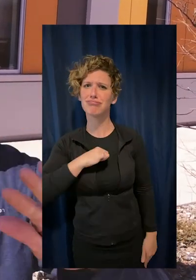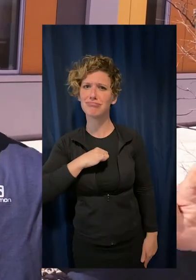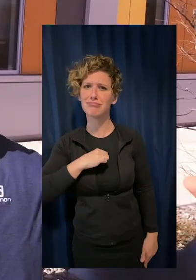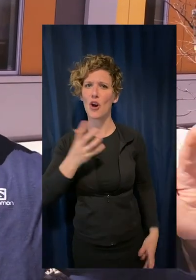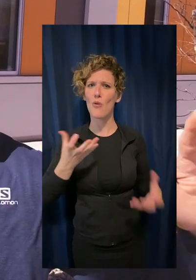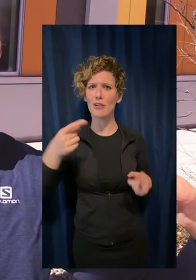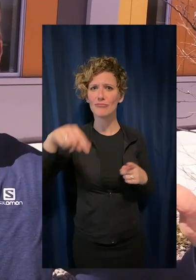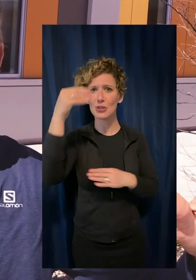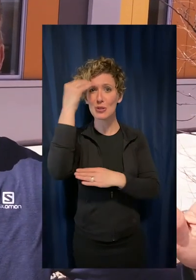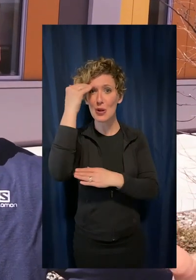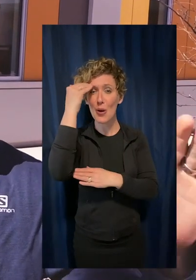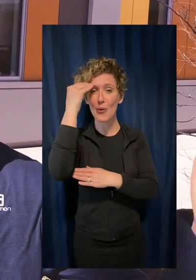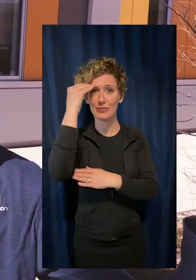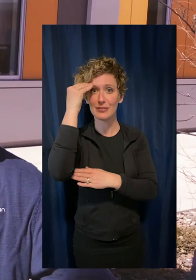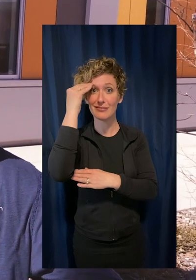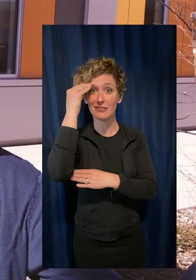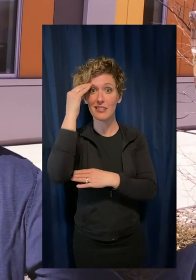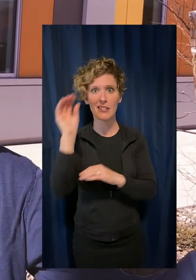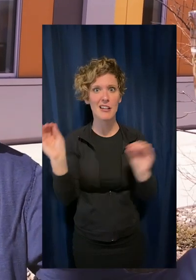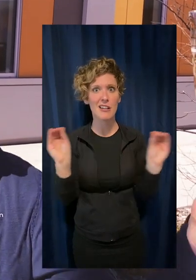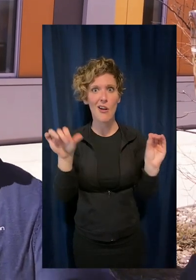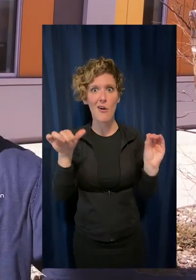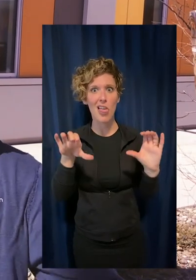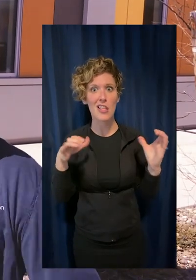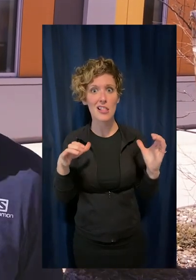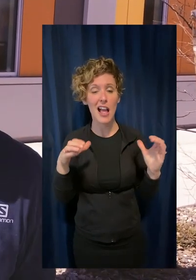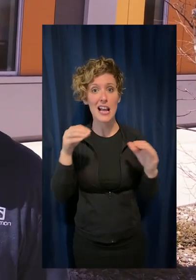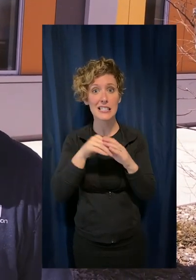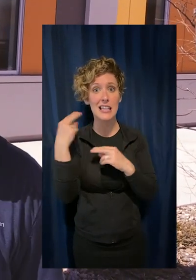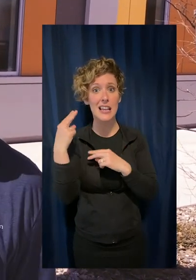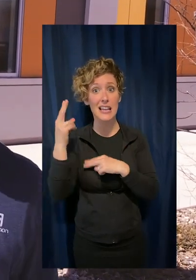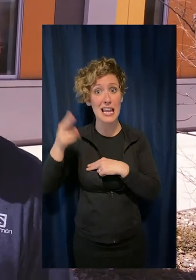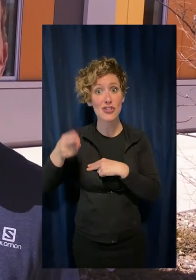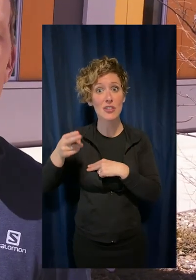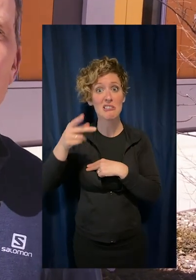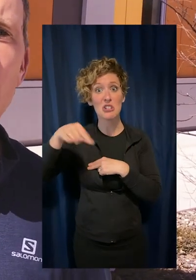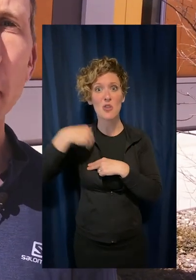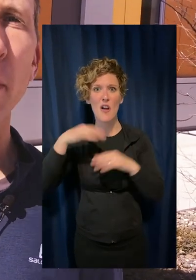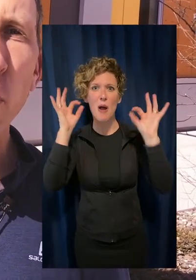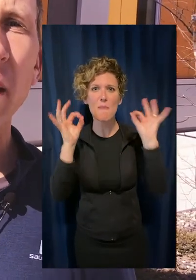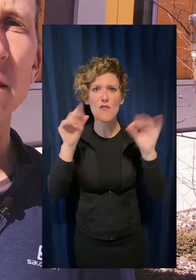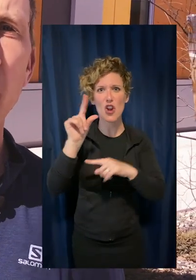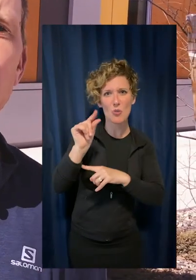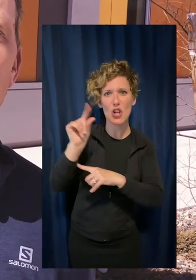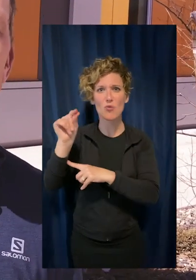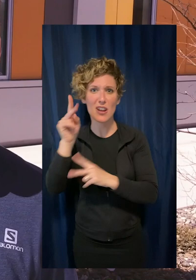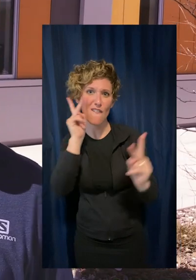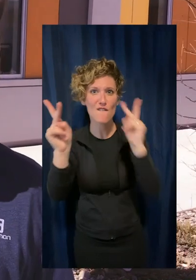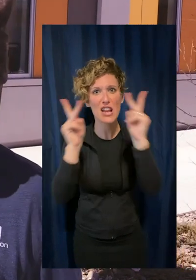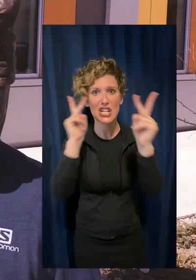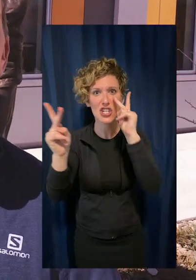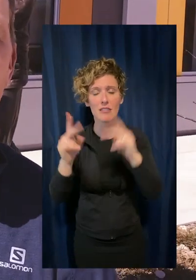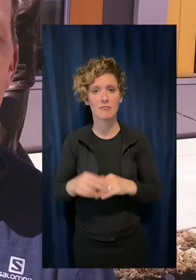like no other class in history, you have perfect 2020 vision for the future in front of you. You can do this. But before you get started,